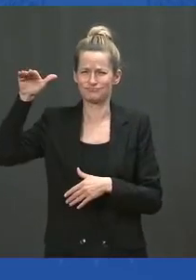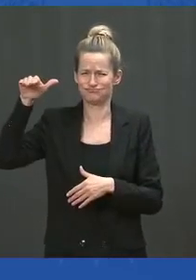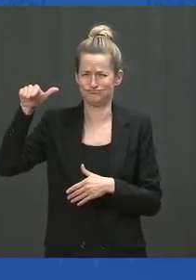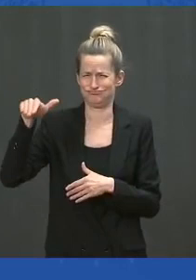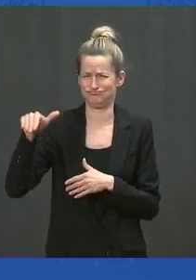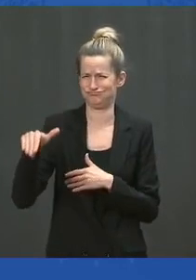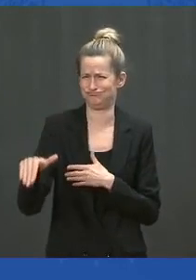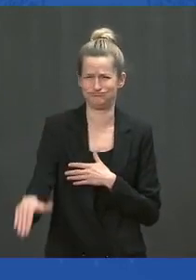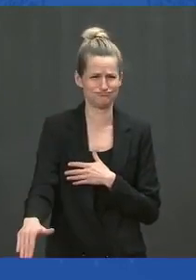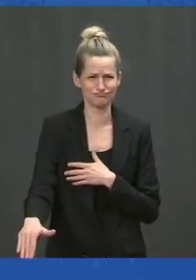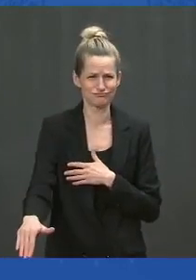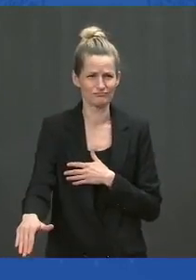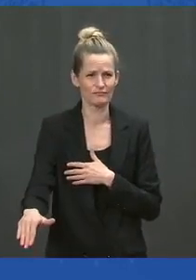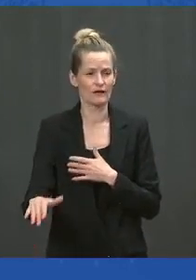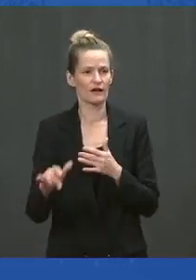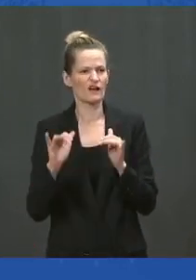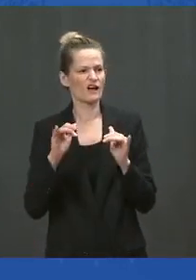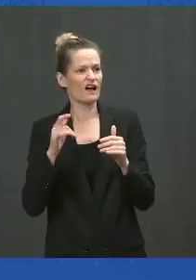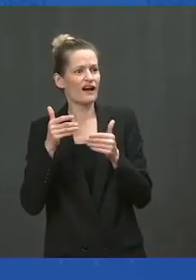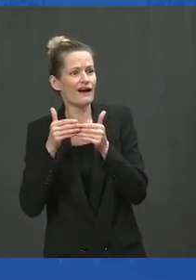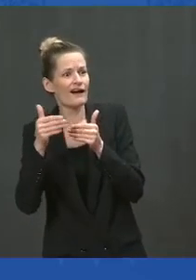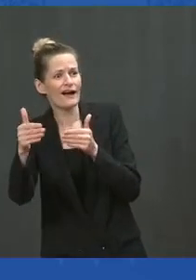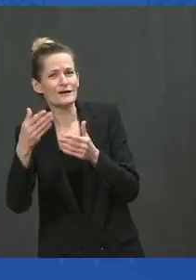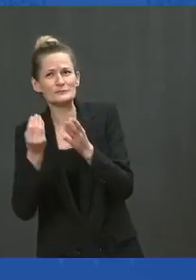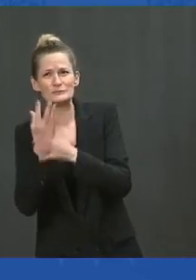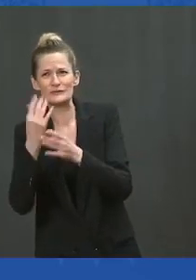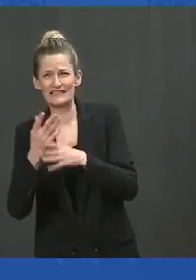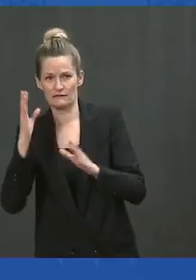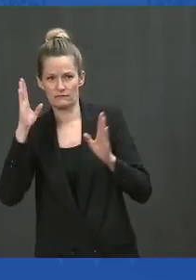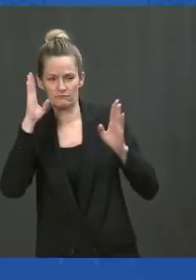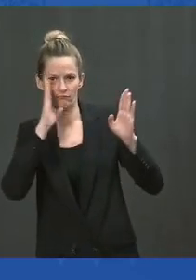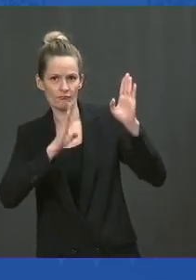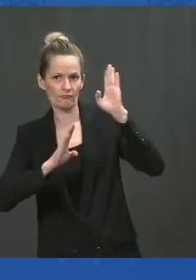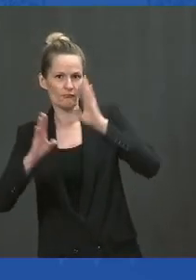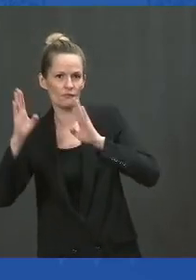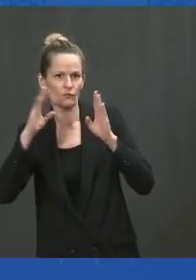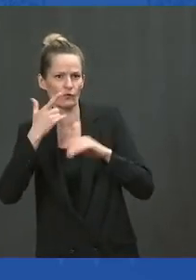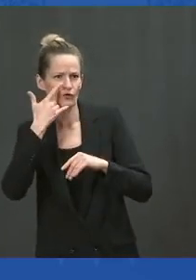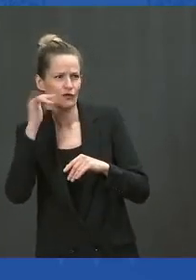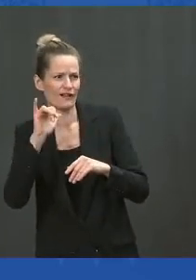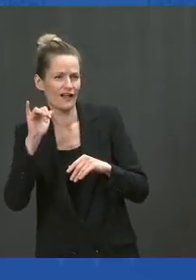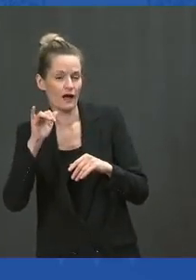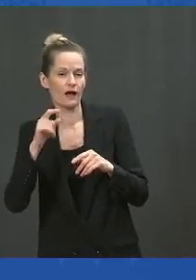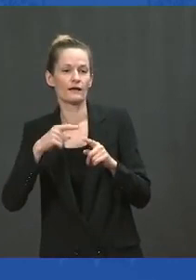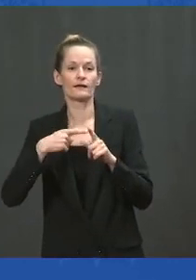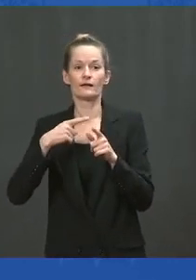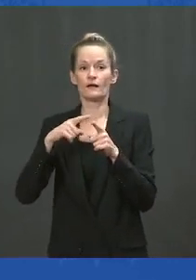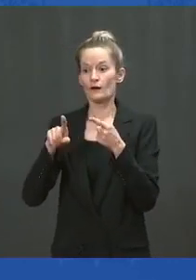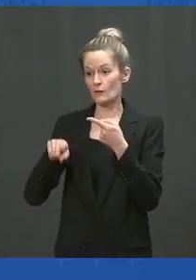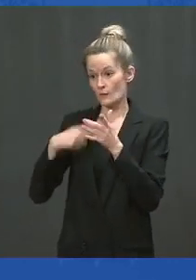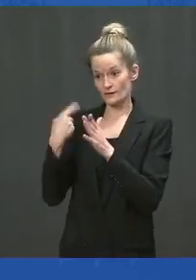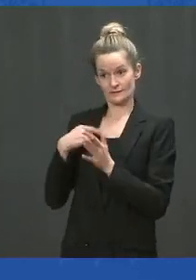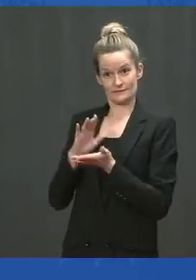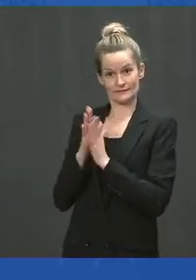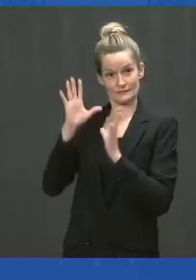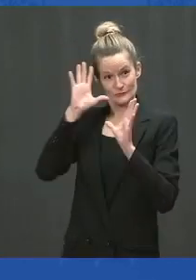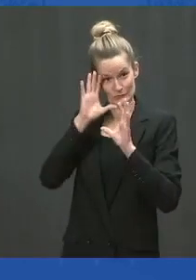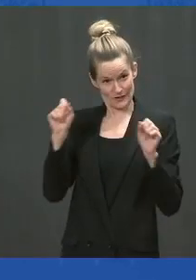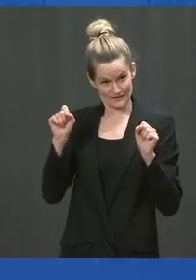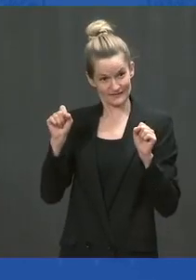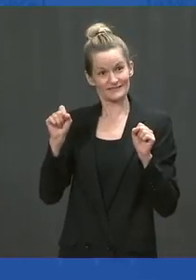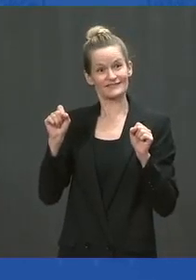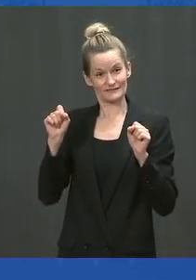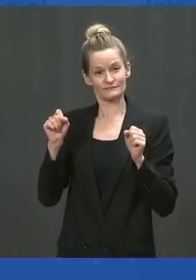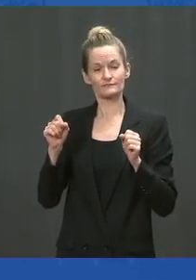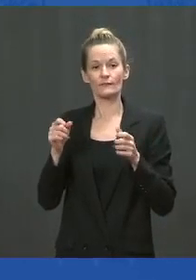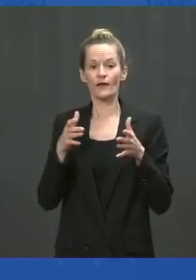bring. But then we got to work. We passed the American Rescue Plan shortly after I was sworn in that gave